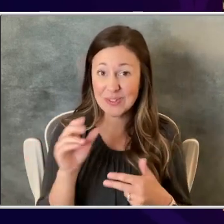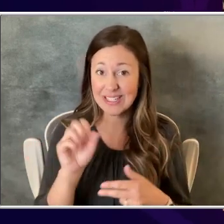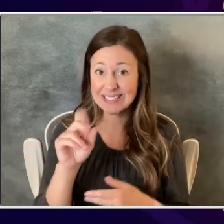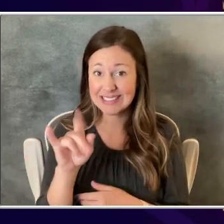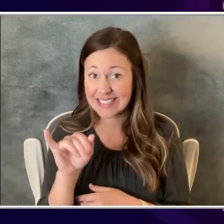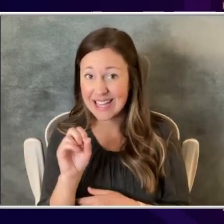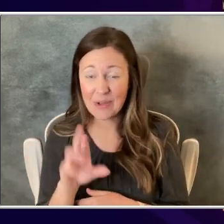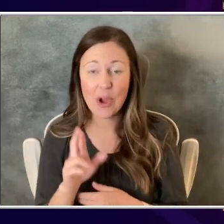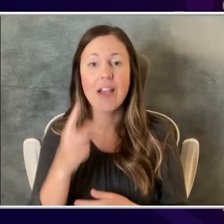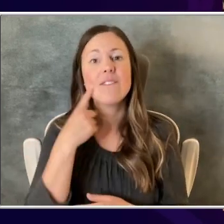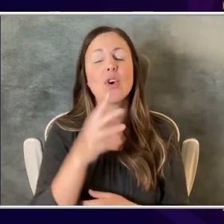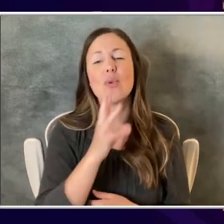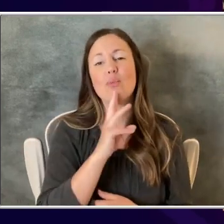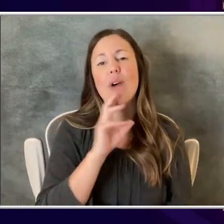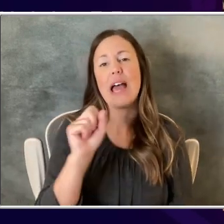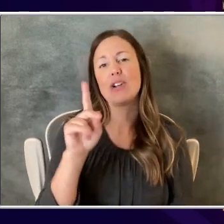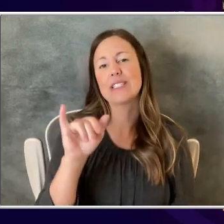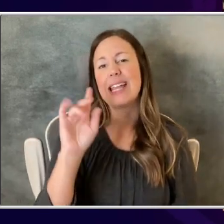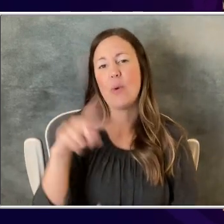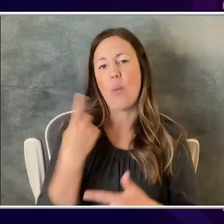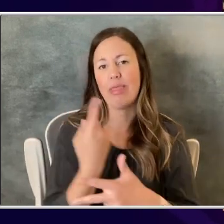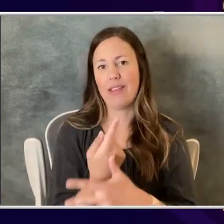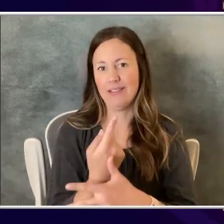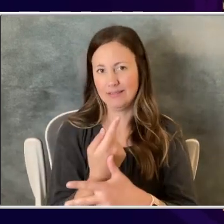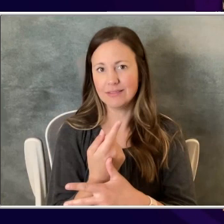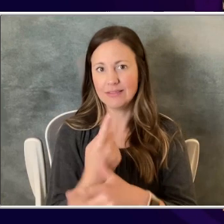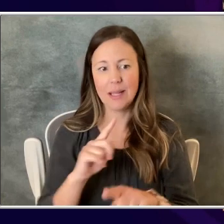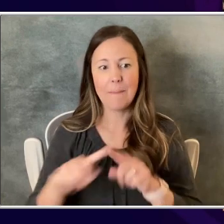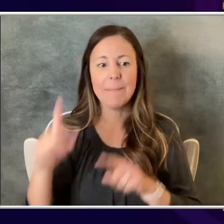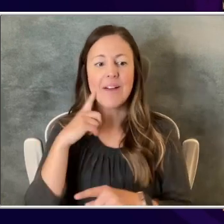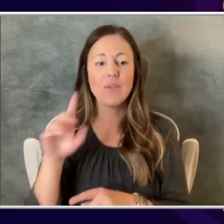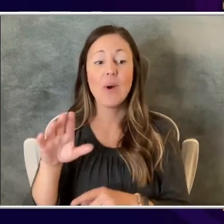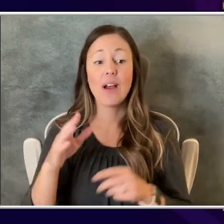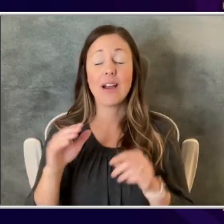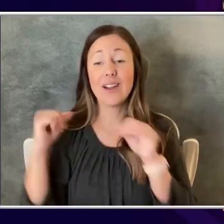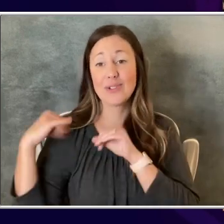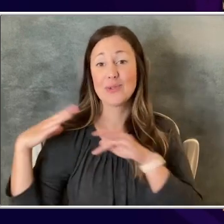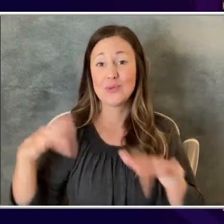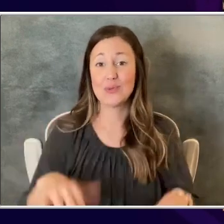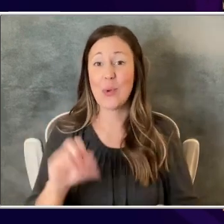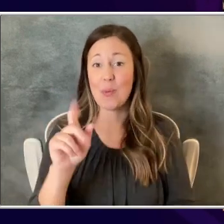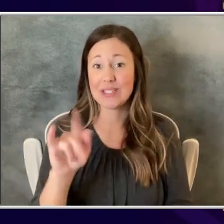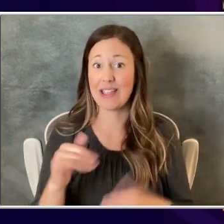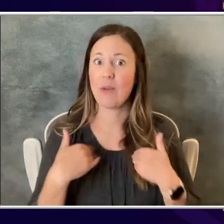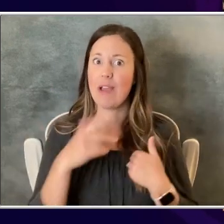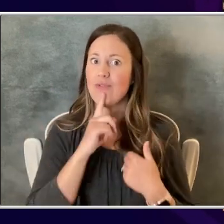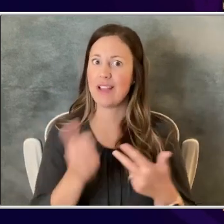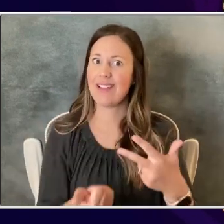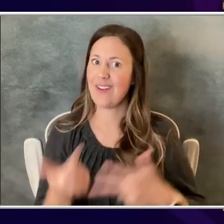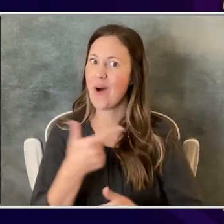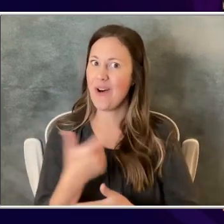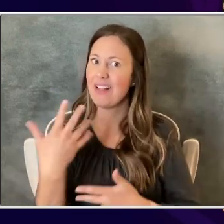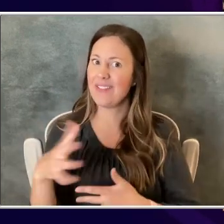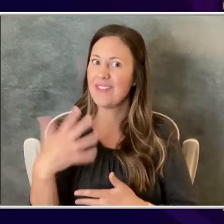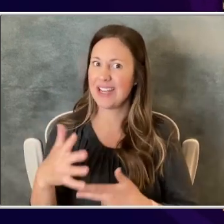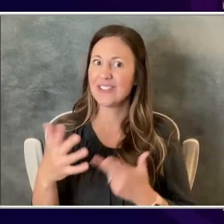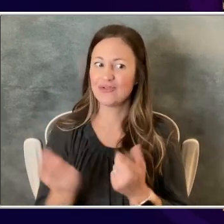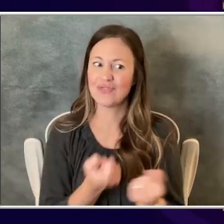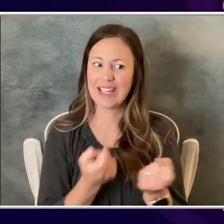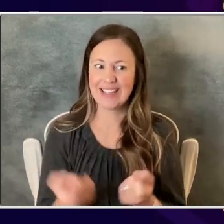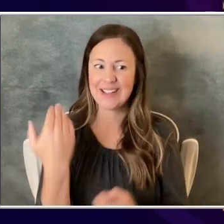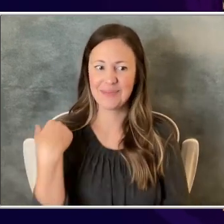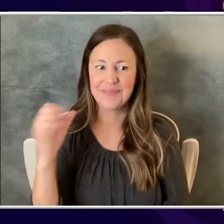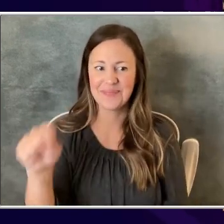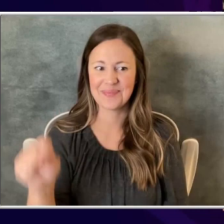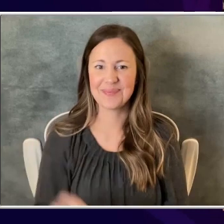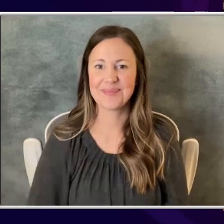For water skiing, only our oldest right now. Okay. But for snow skiing, we have essentially all 3 have been out on skis before. I love that.